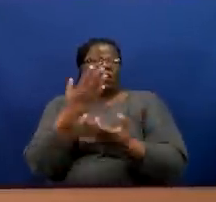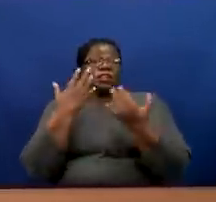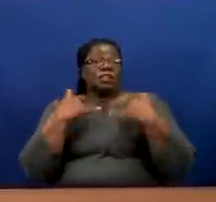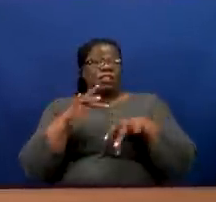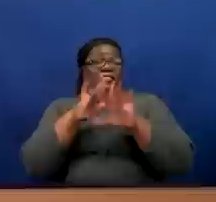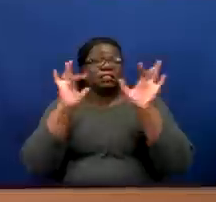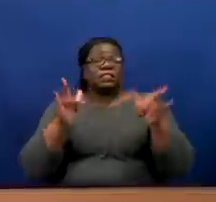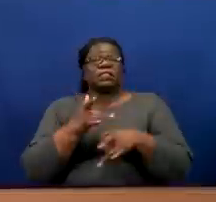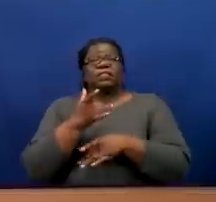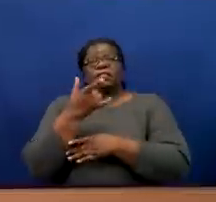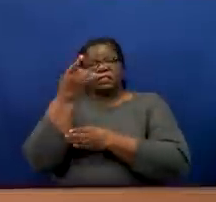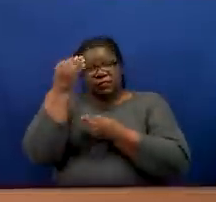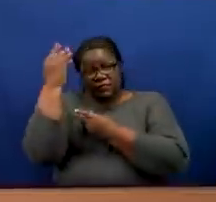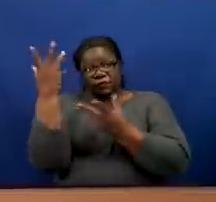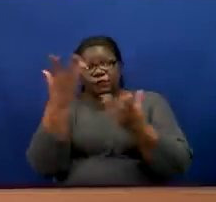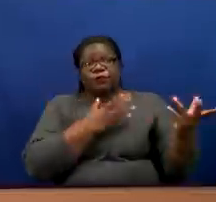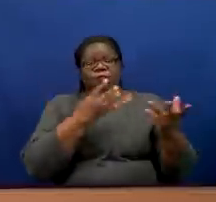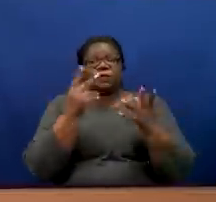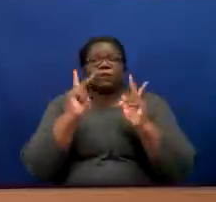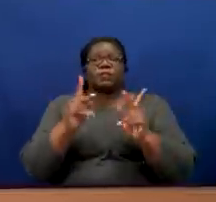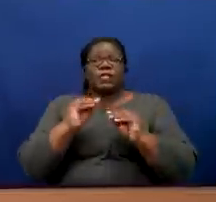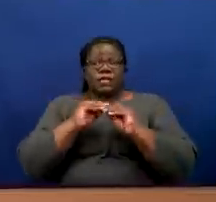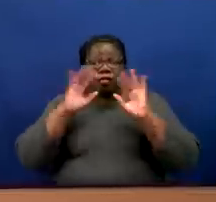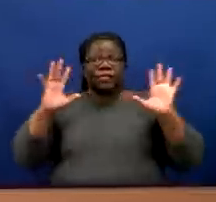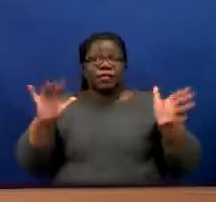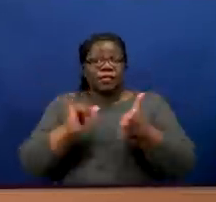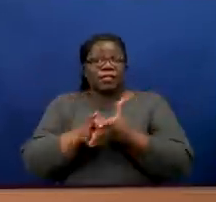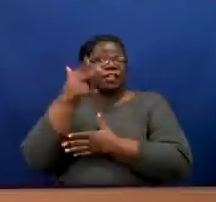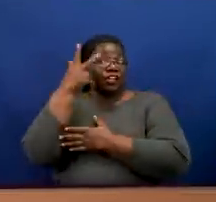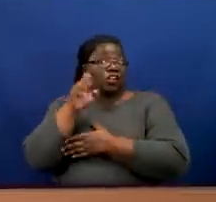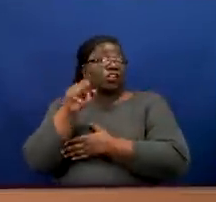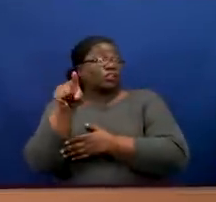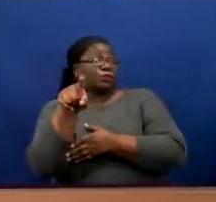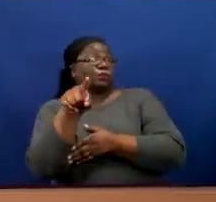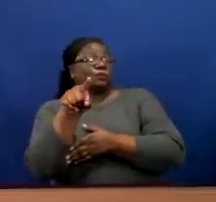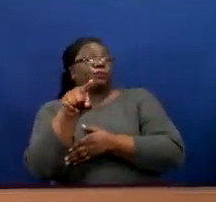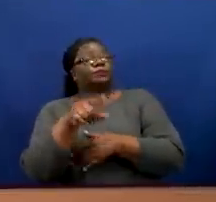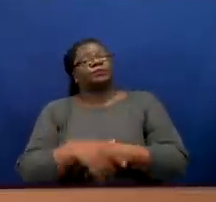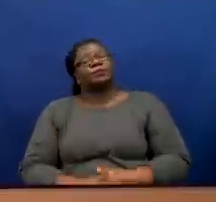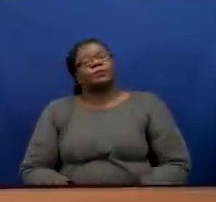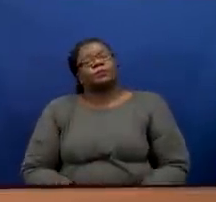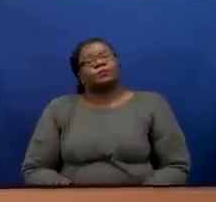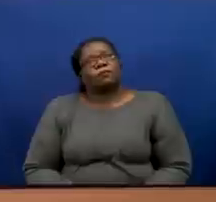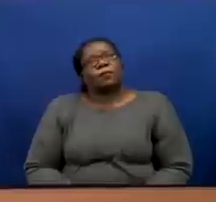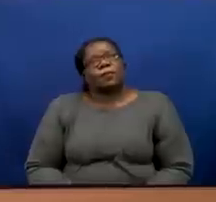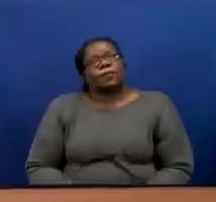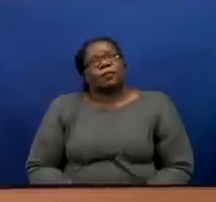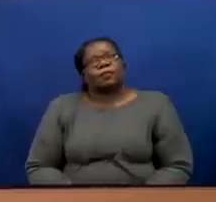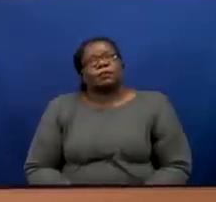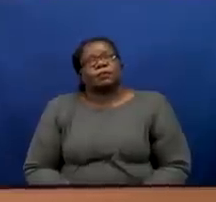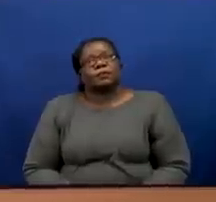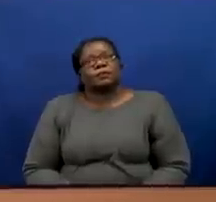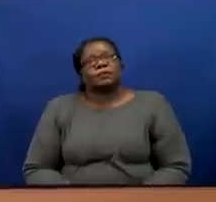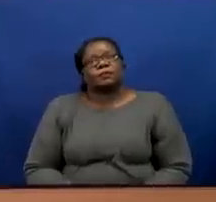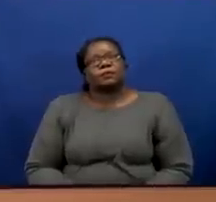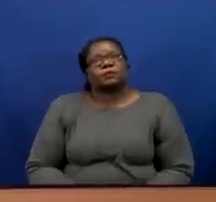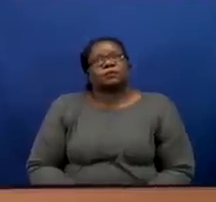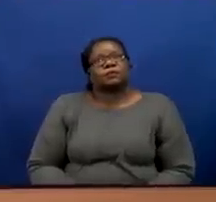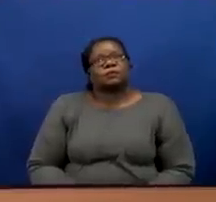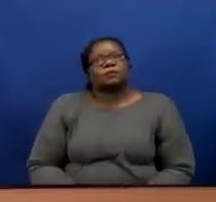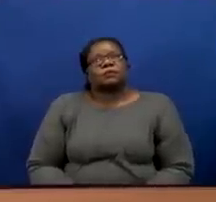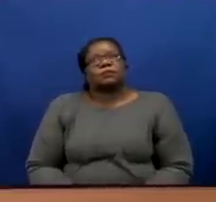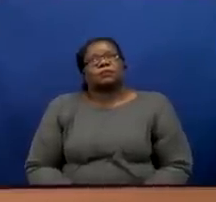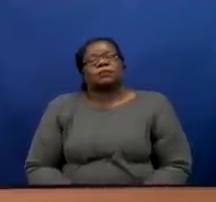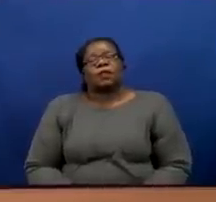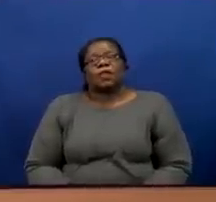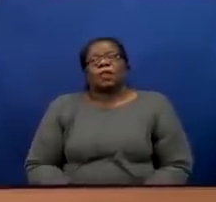tell somebody in no uncertain terms, he heard you. It may not shout